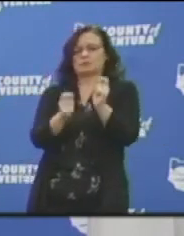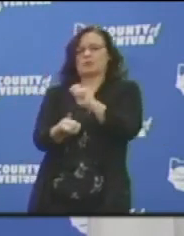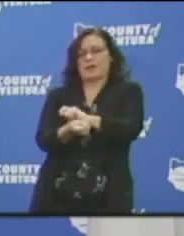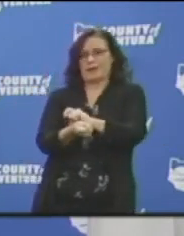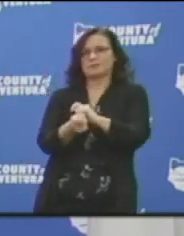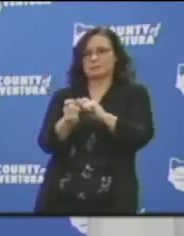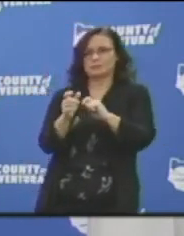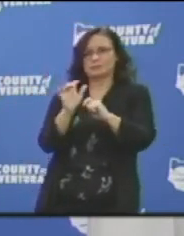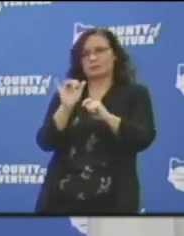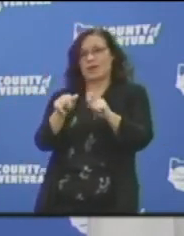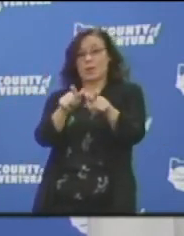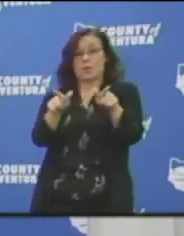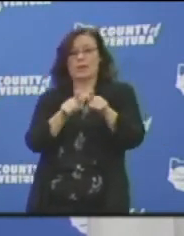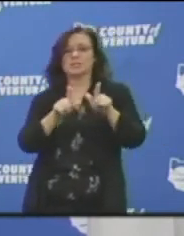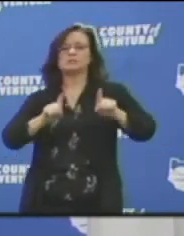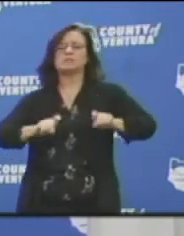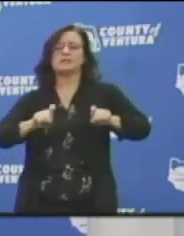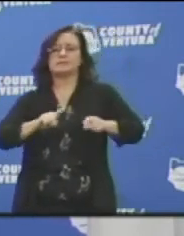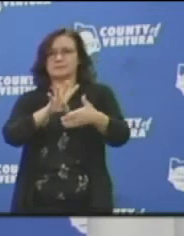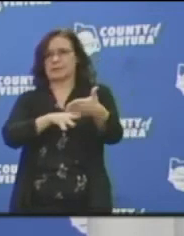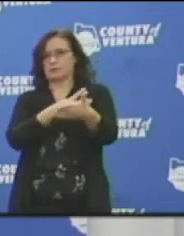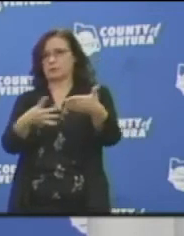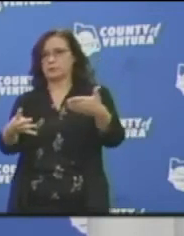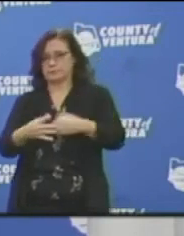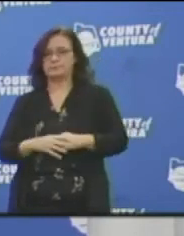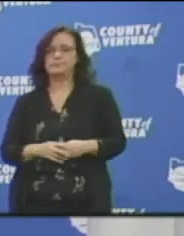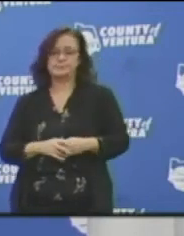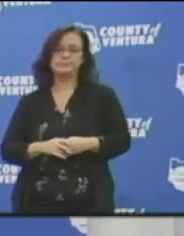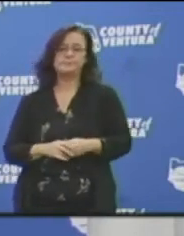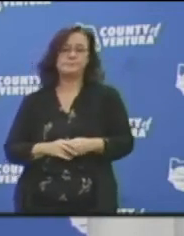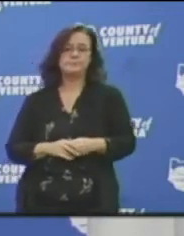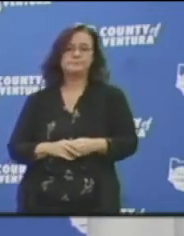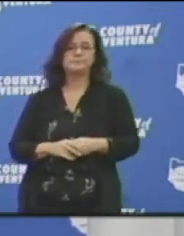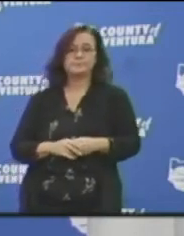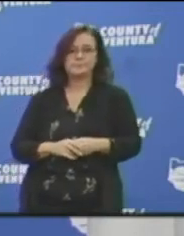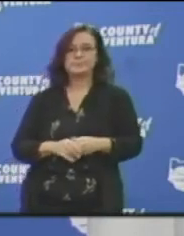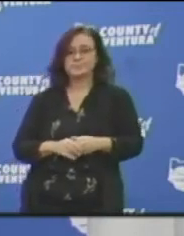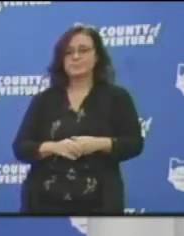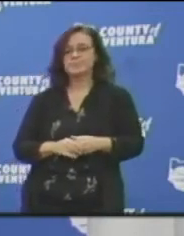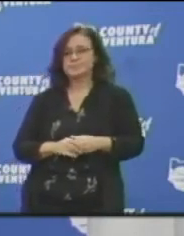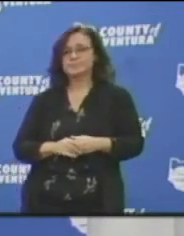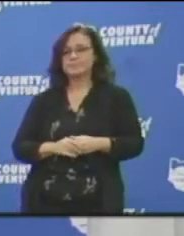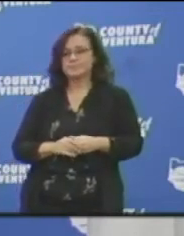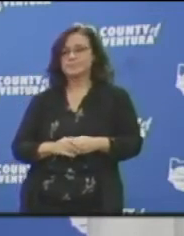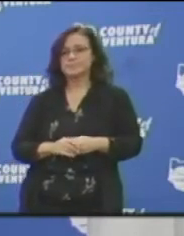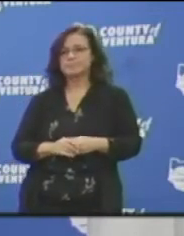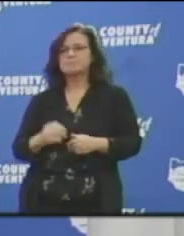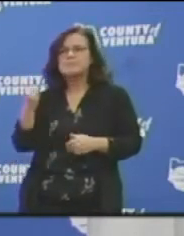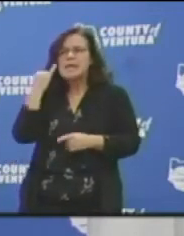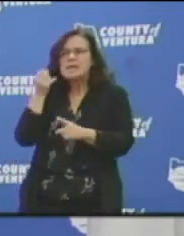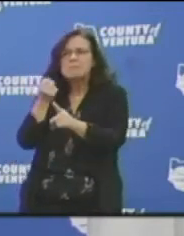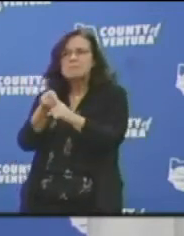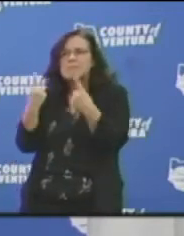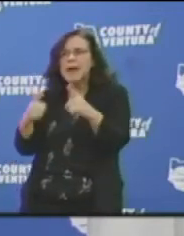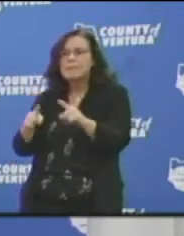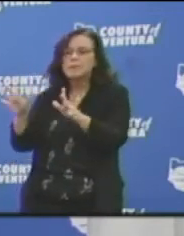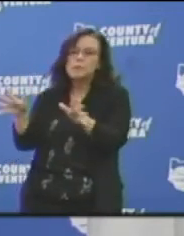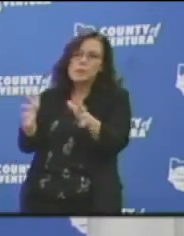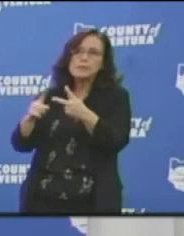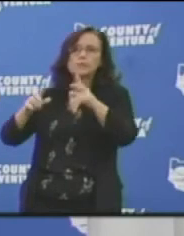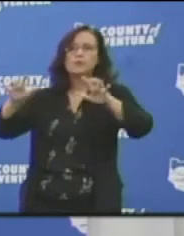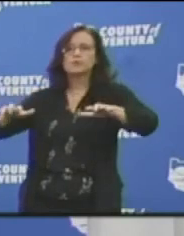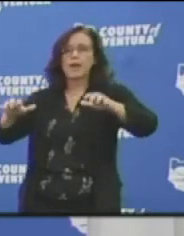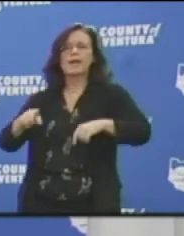testing locations. So on days in which we are experiencing a weather event, please visit